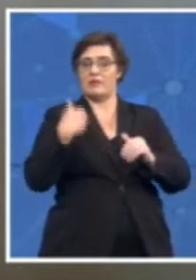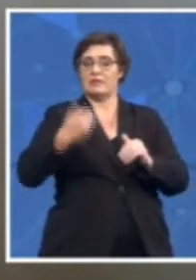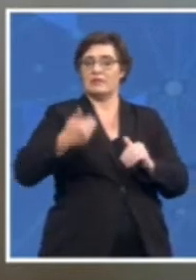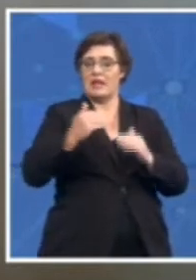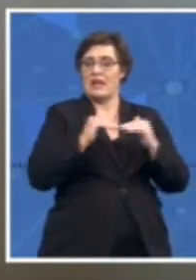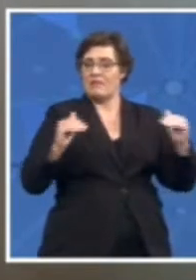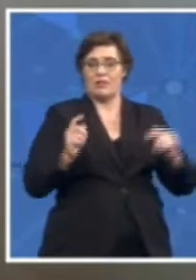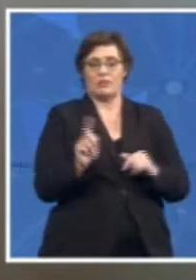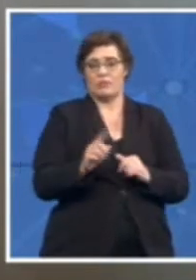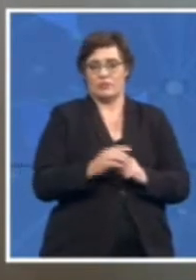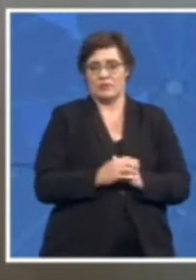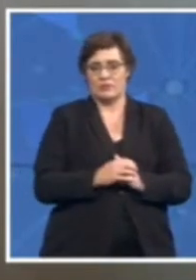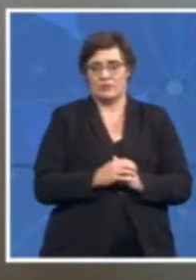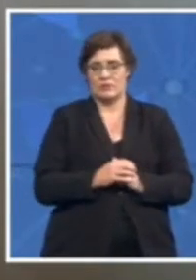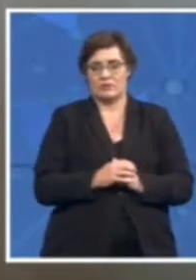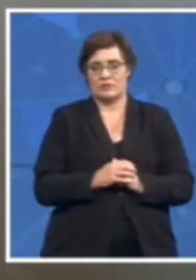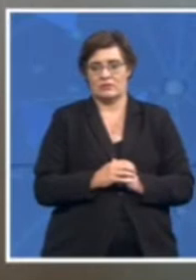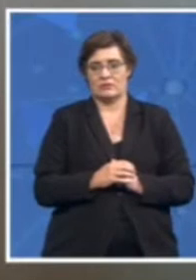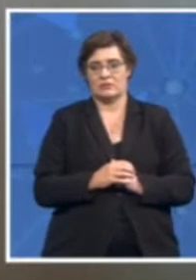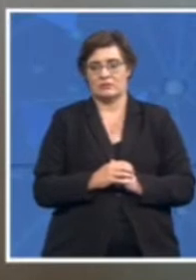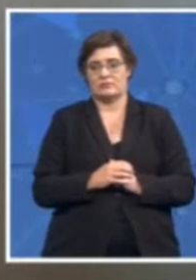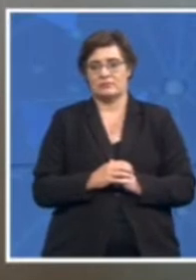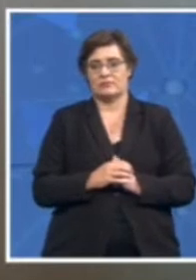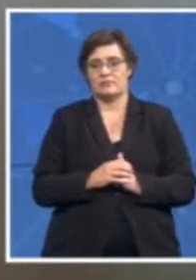series of load shedding